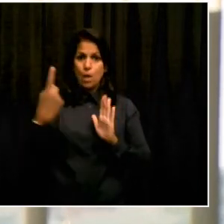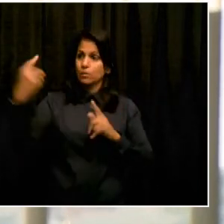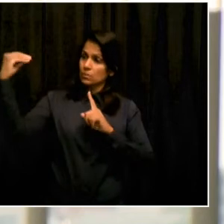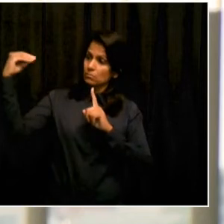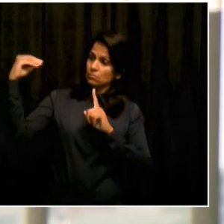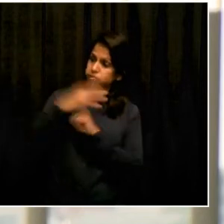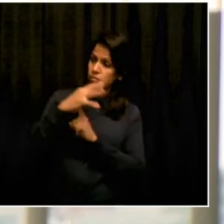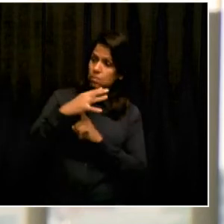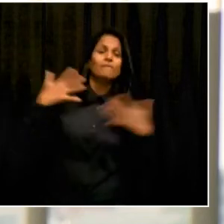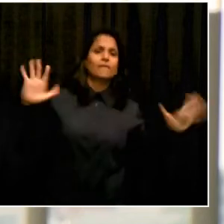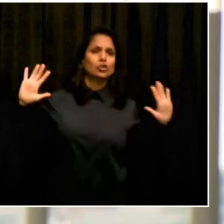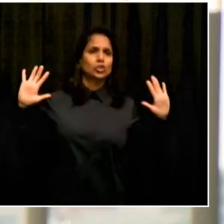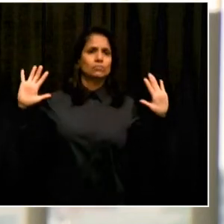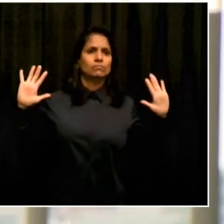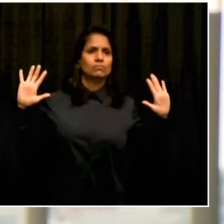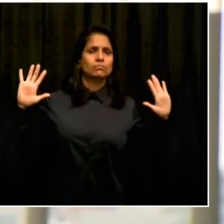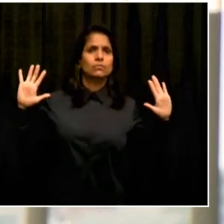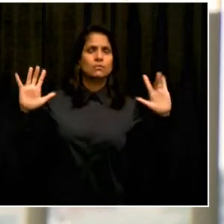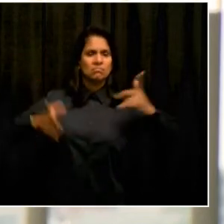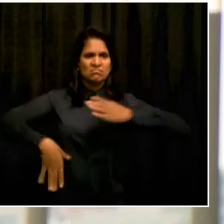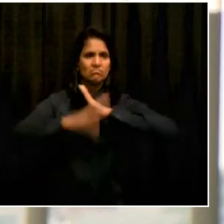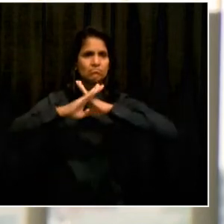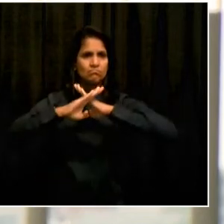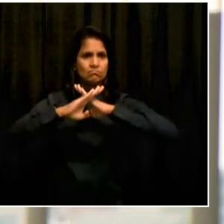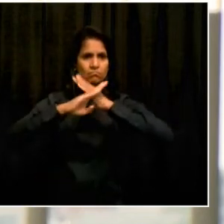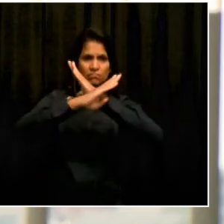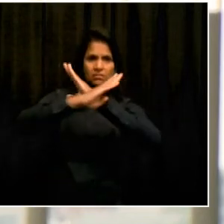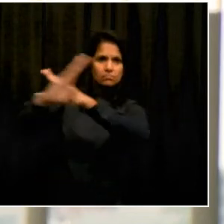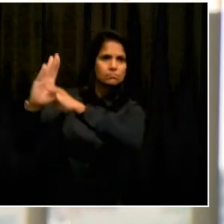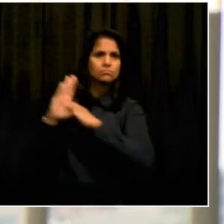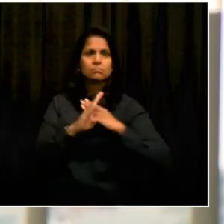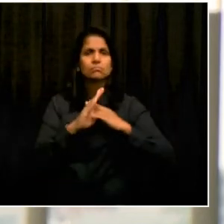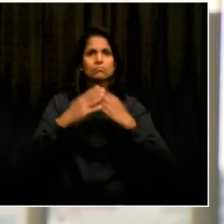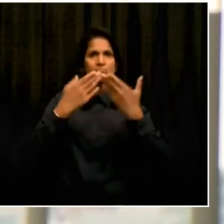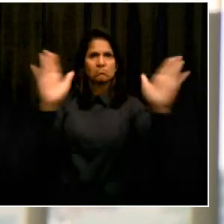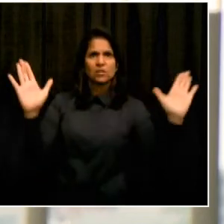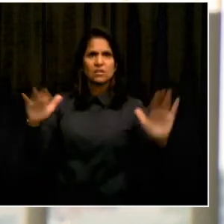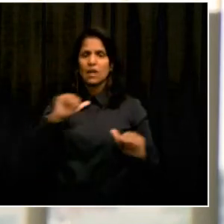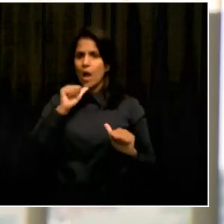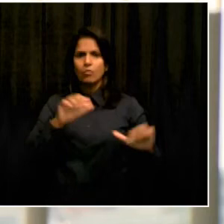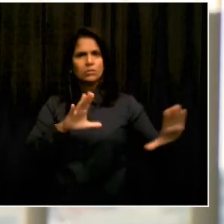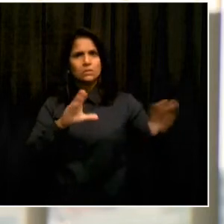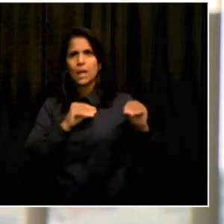rapidly if needed. But our goal is to not end up in that situation.